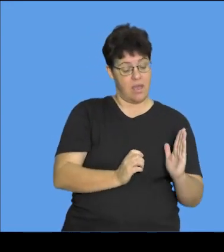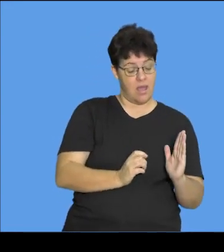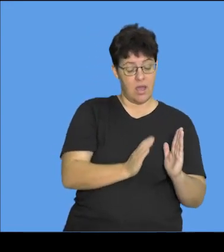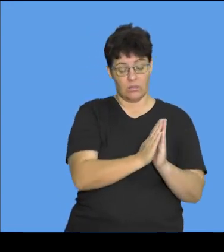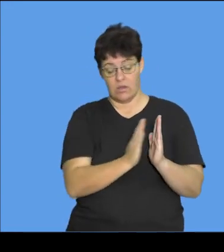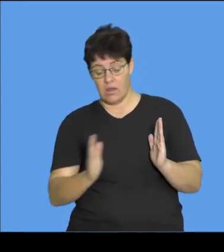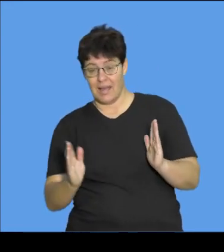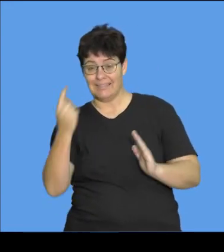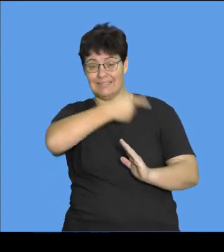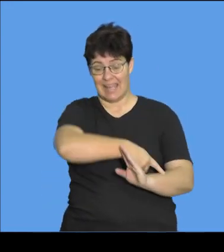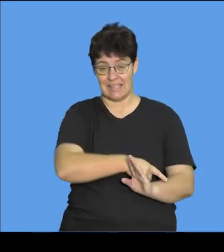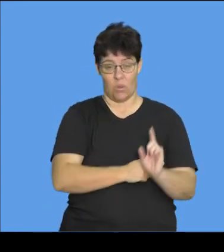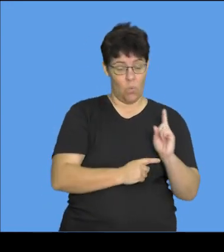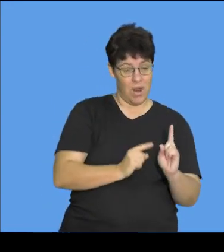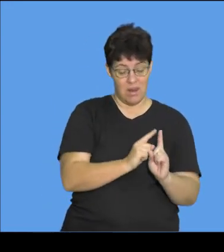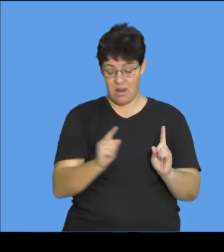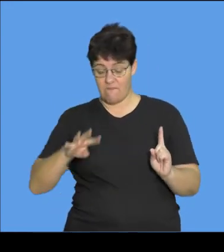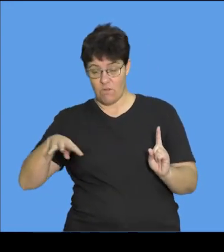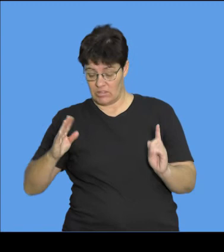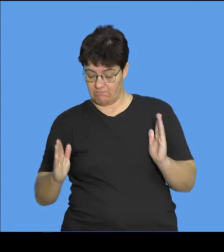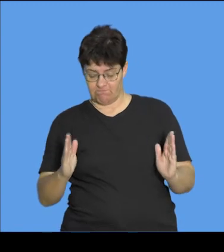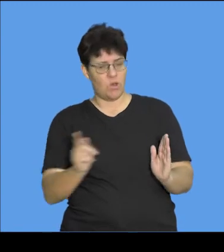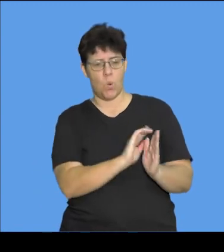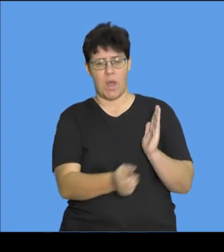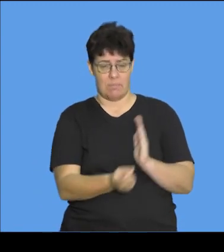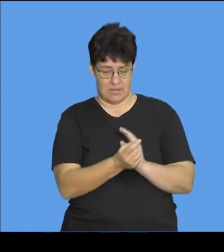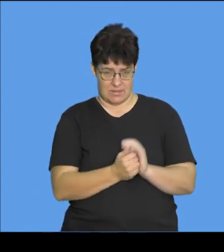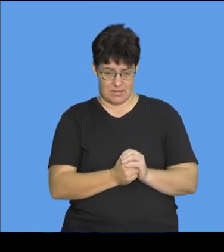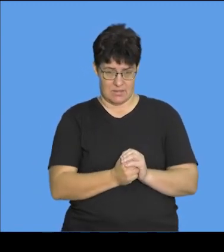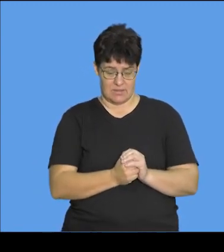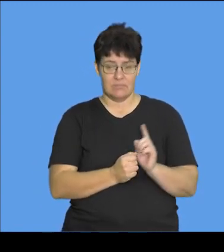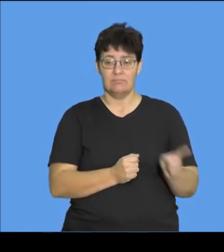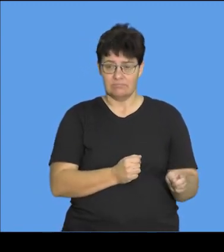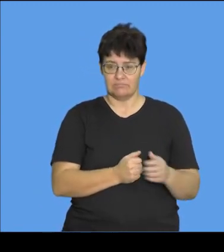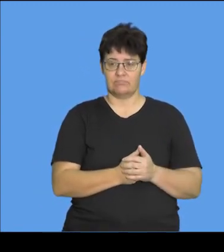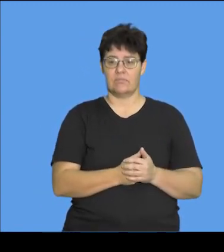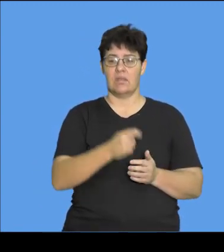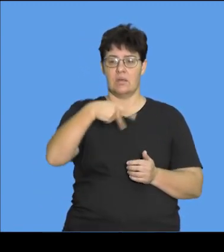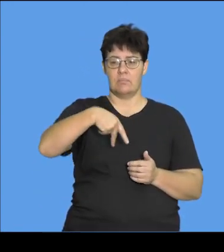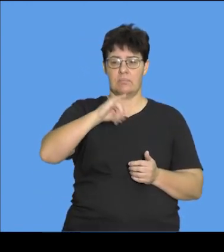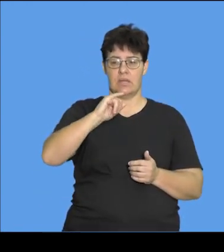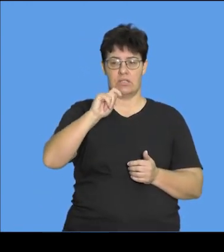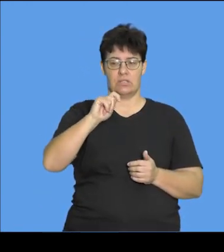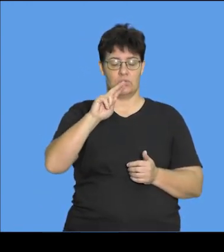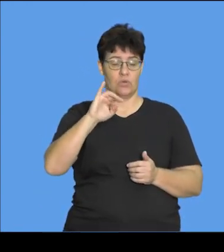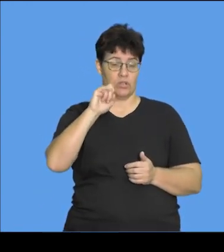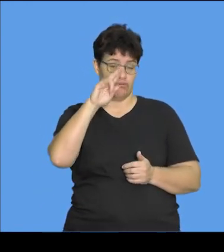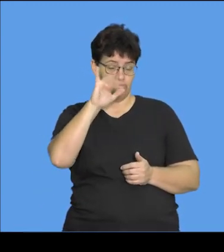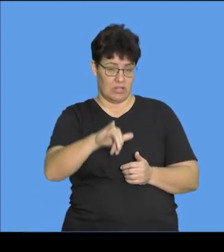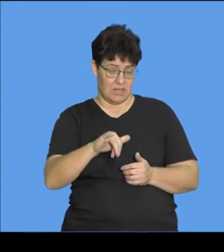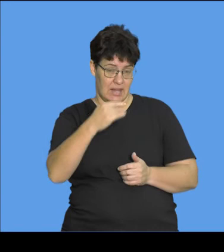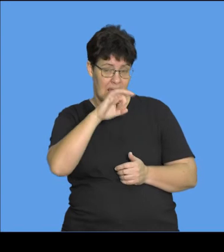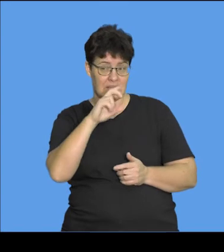14. Now guys, the pituitary gland secretes FSH, which again stimulates